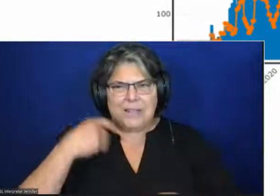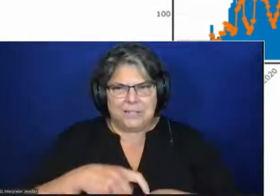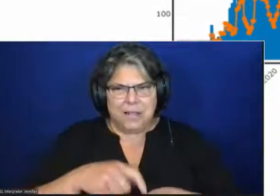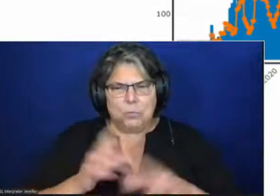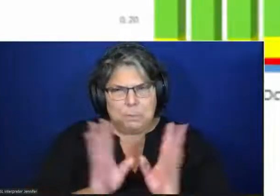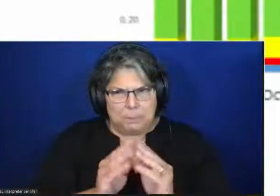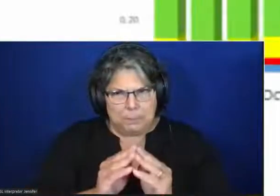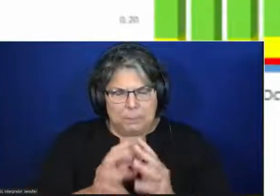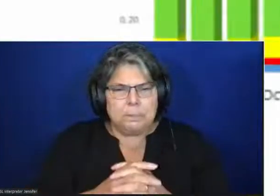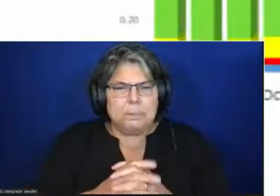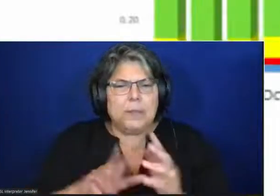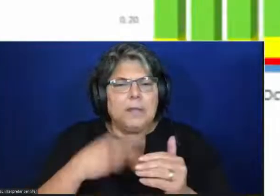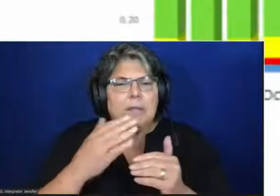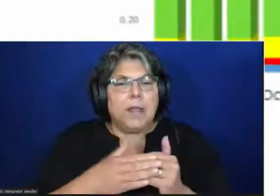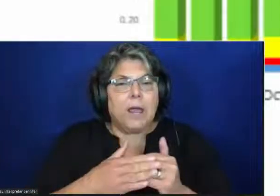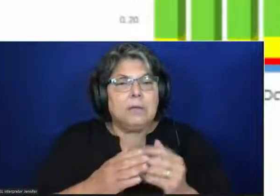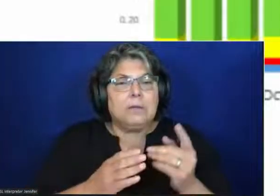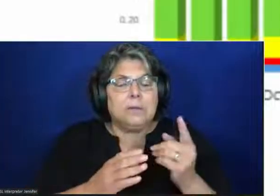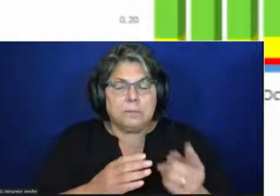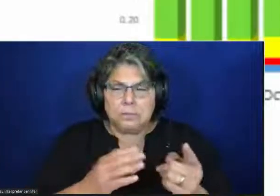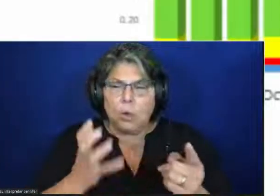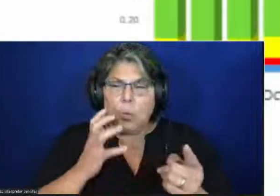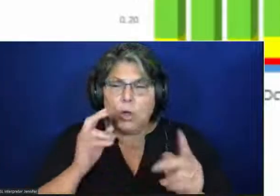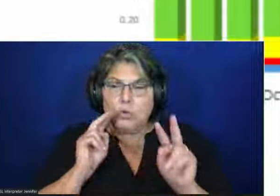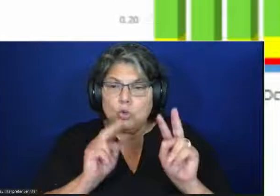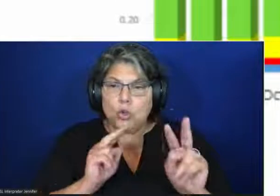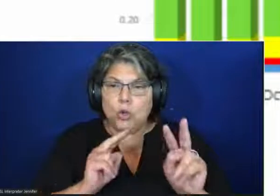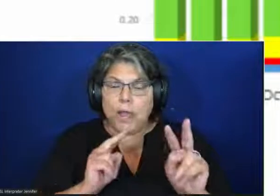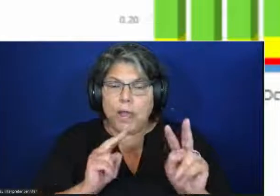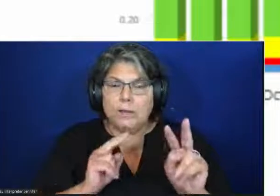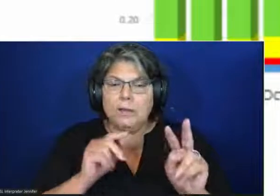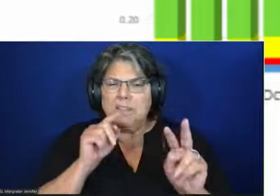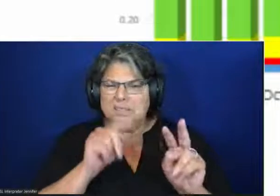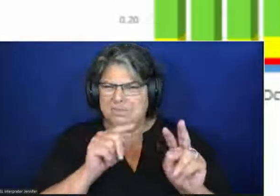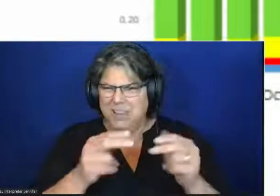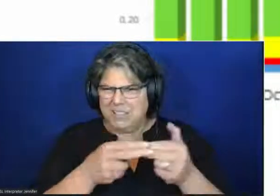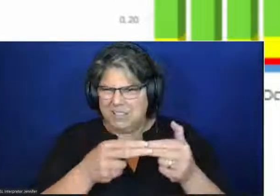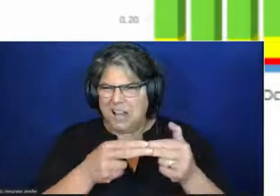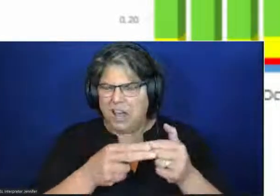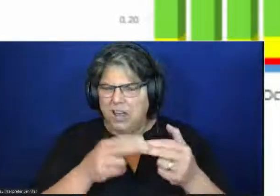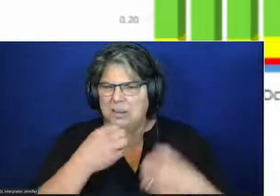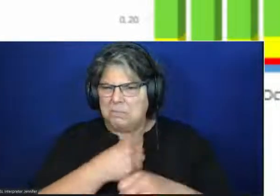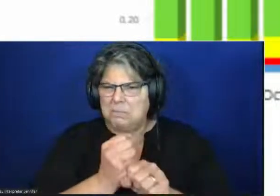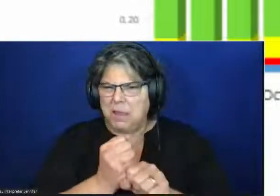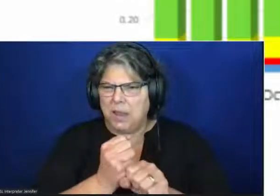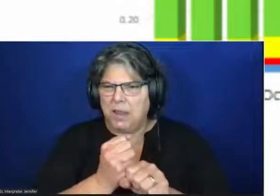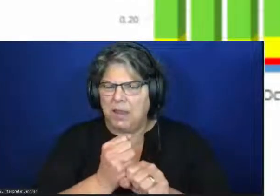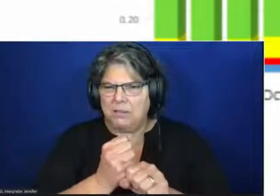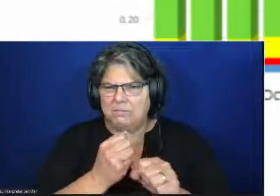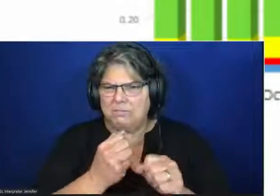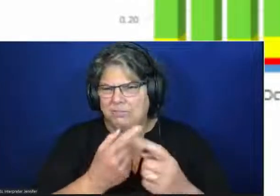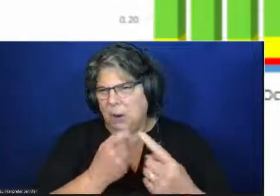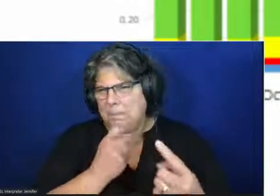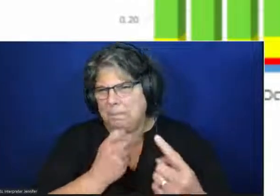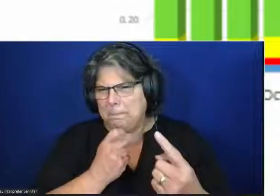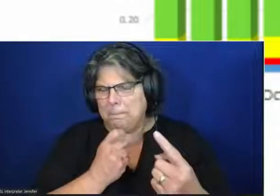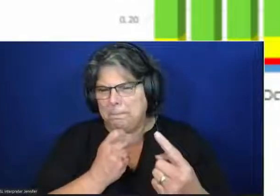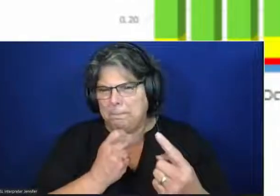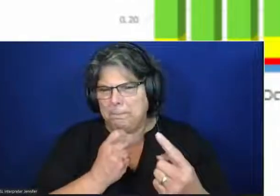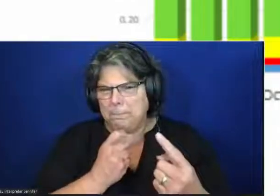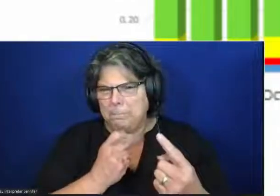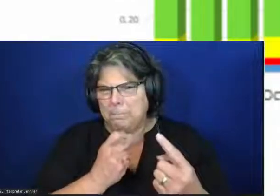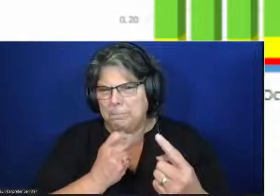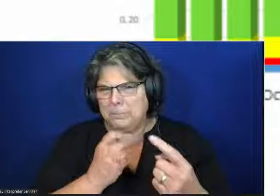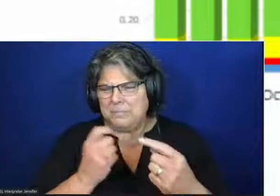please. I also wanted to look at this slide, which was put together from